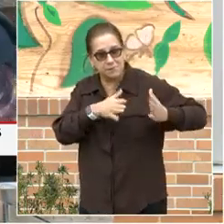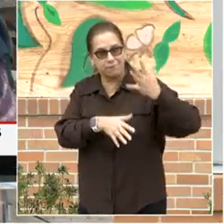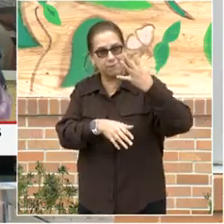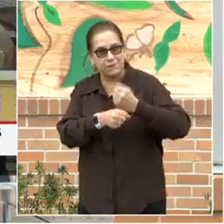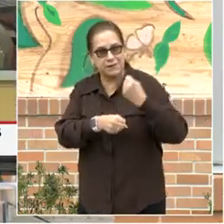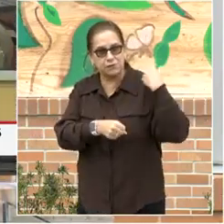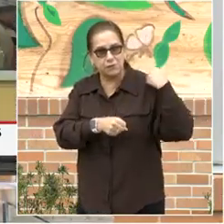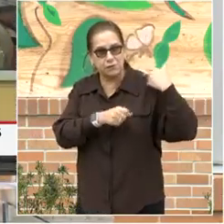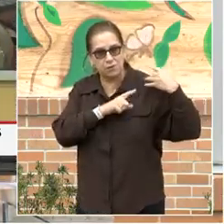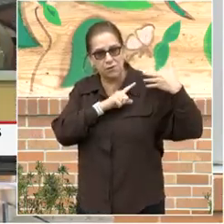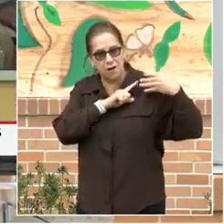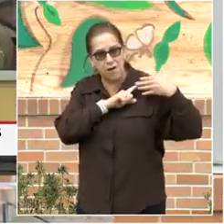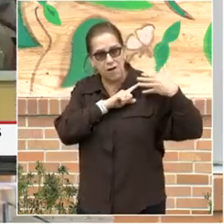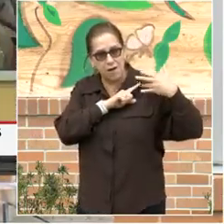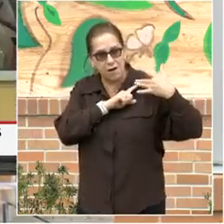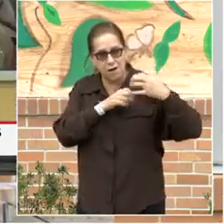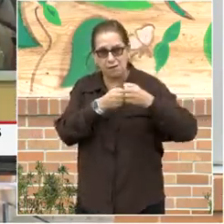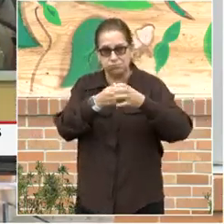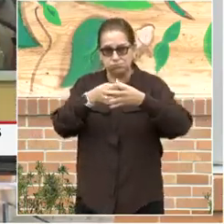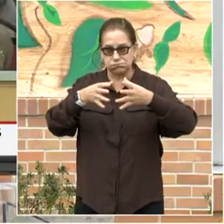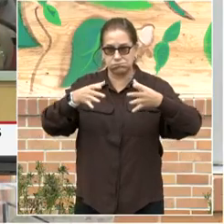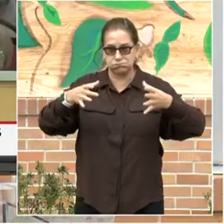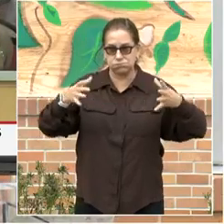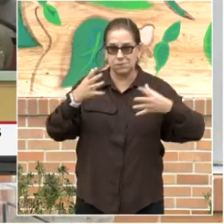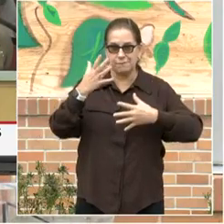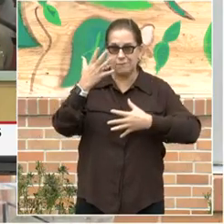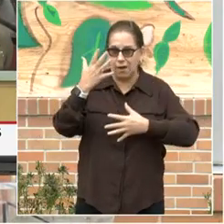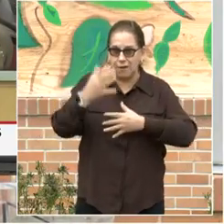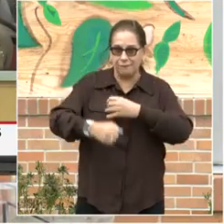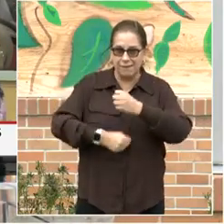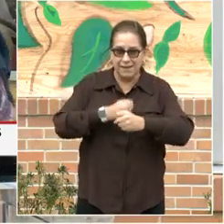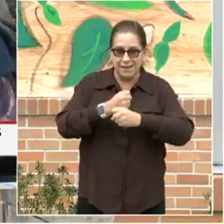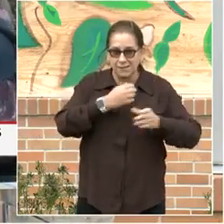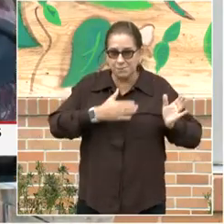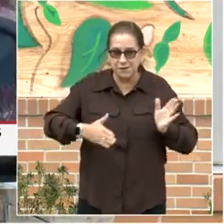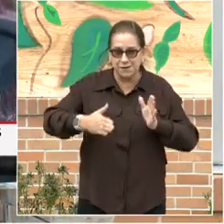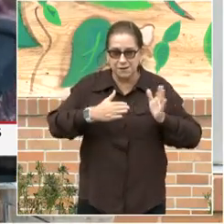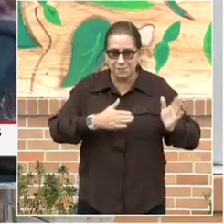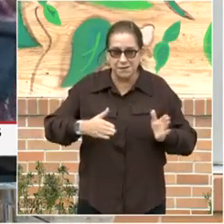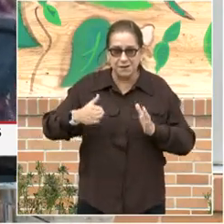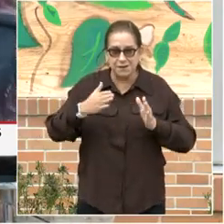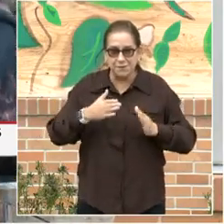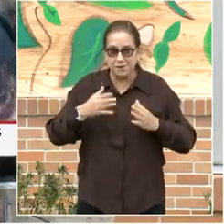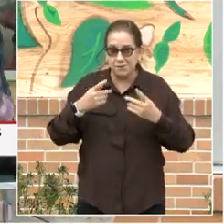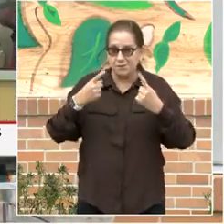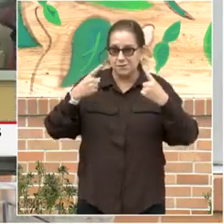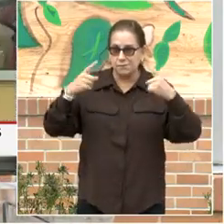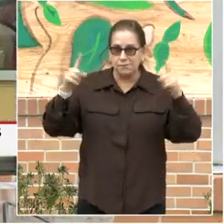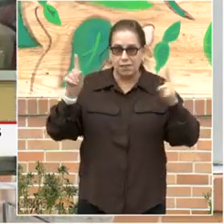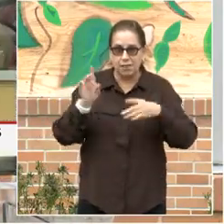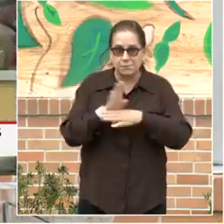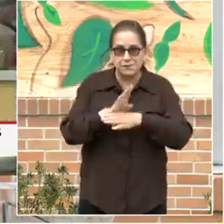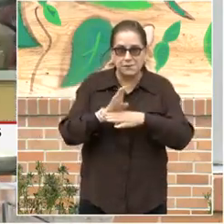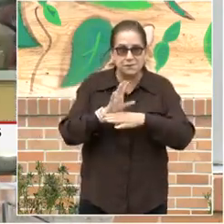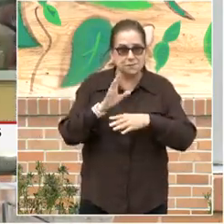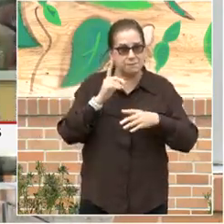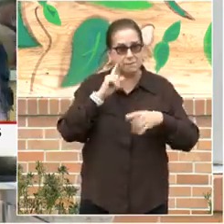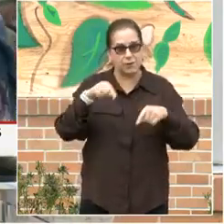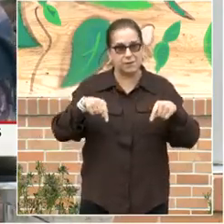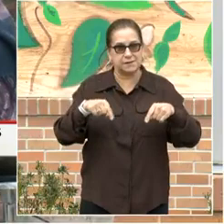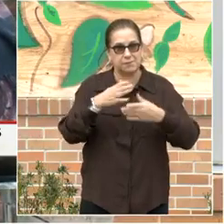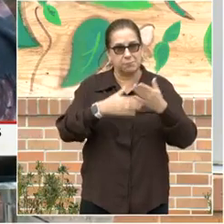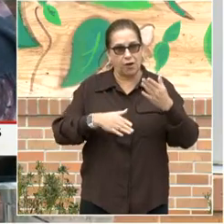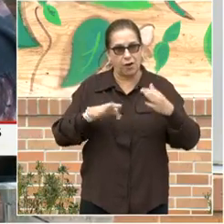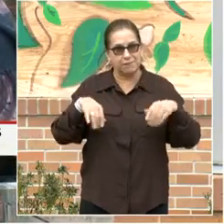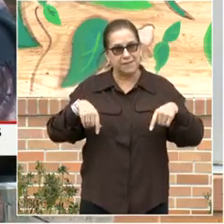and we'll be expanding on it for years to come. When we see a successful business in one part of the city, you know what I